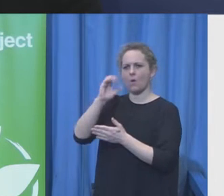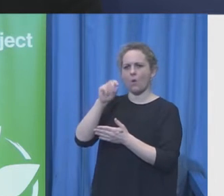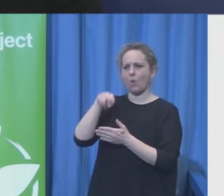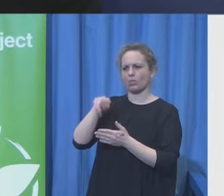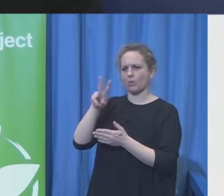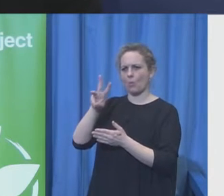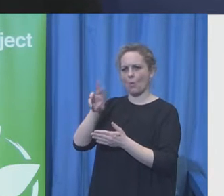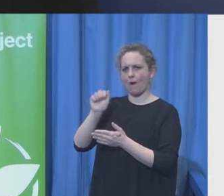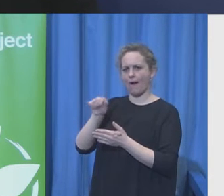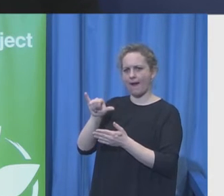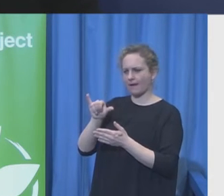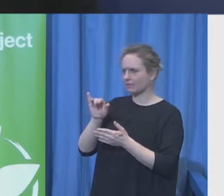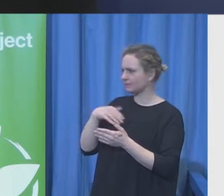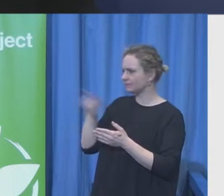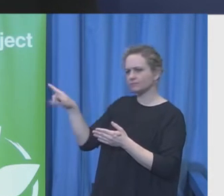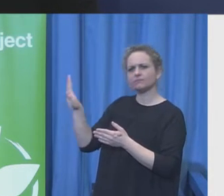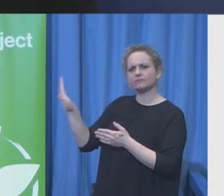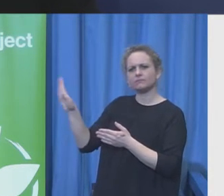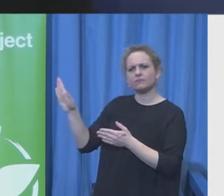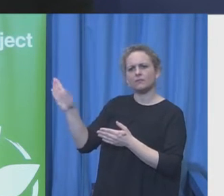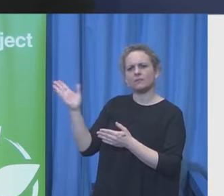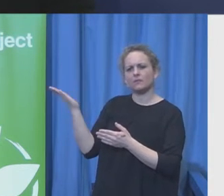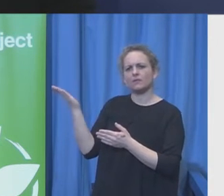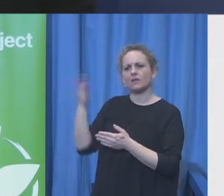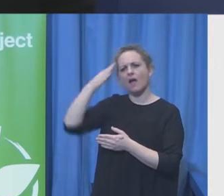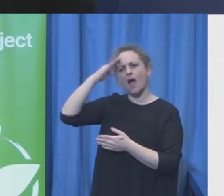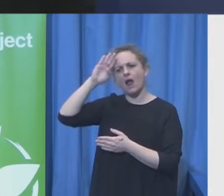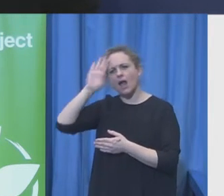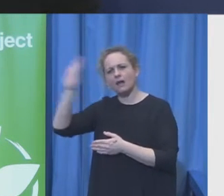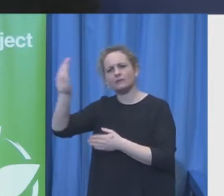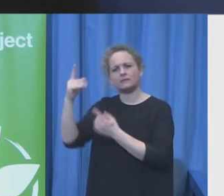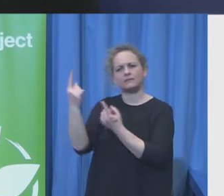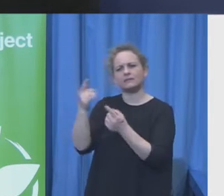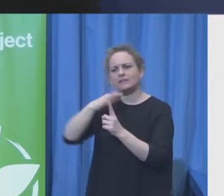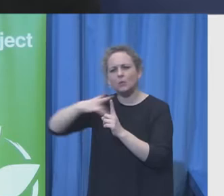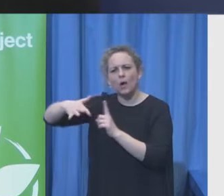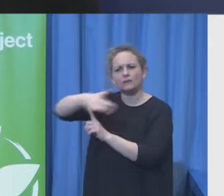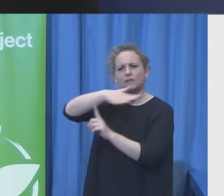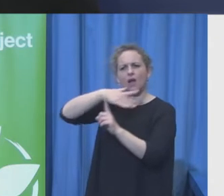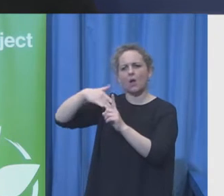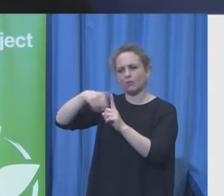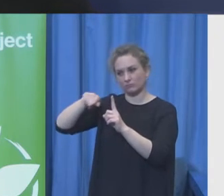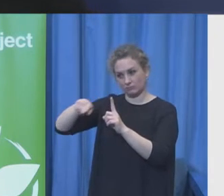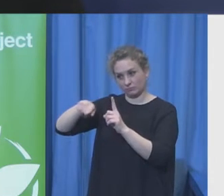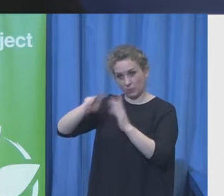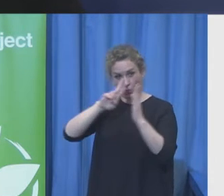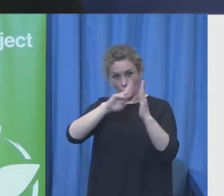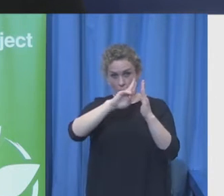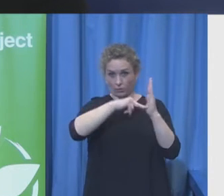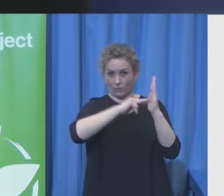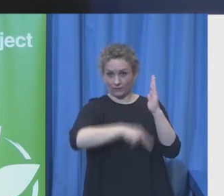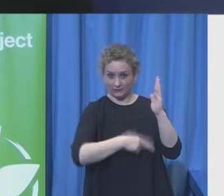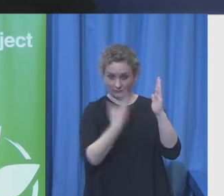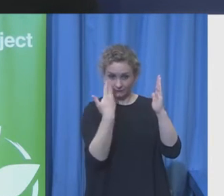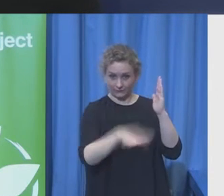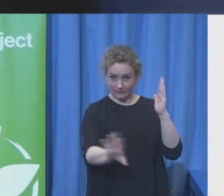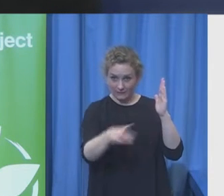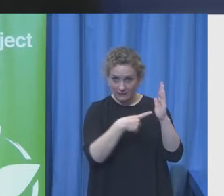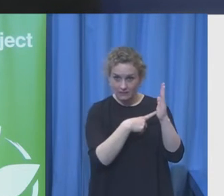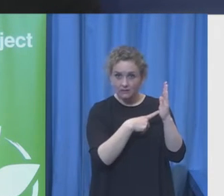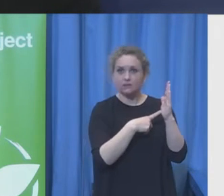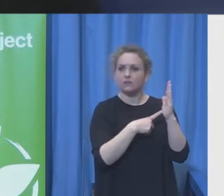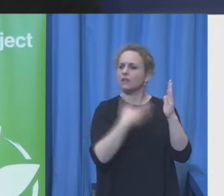situation in Ireland on the ratification of the UN Convention on the Rights of Persons with Disabilities?